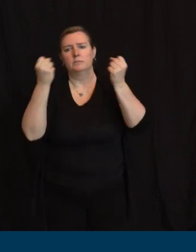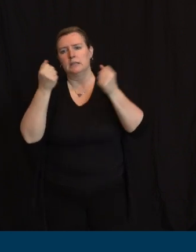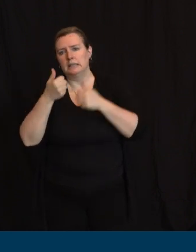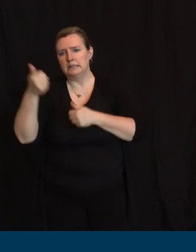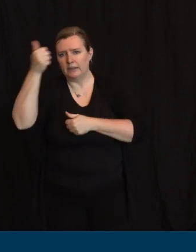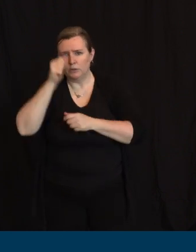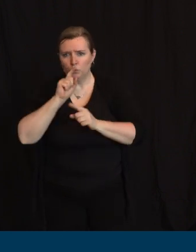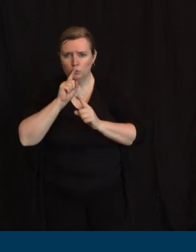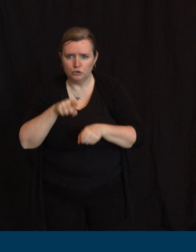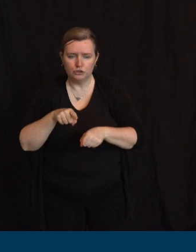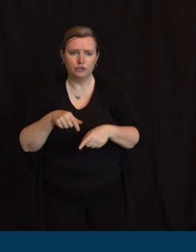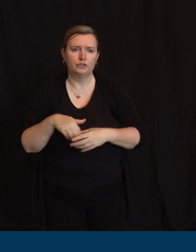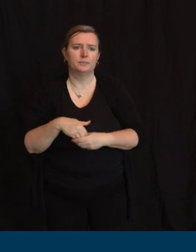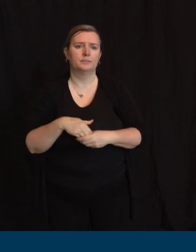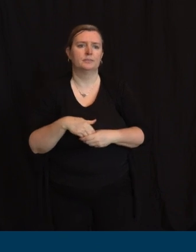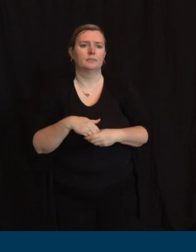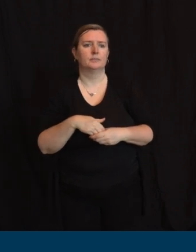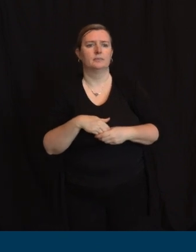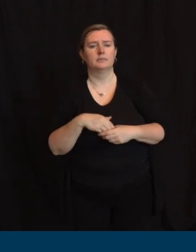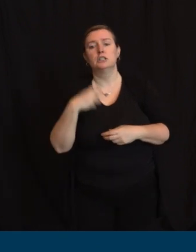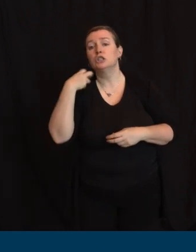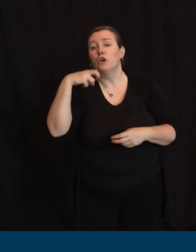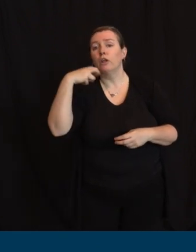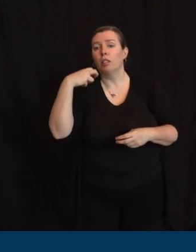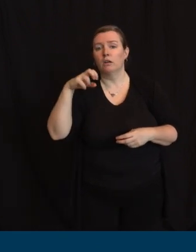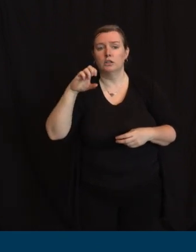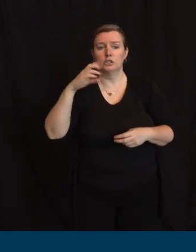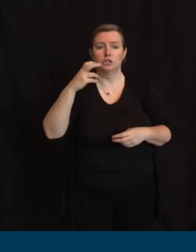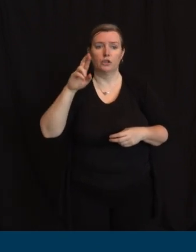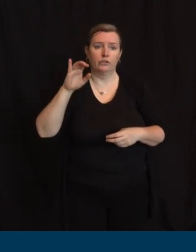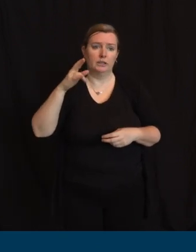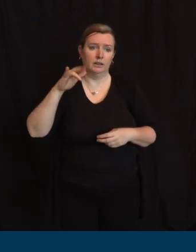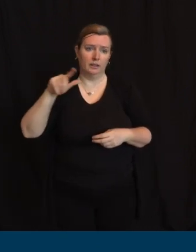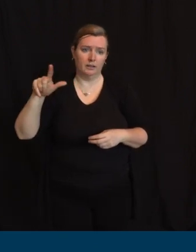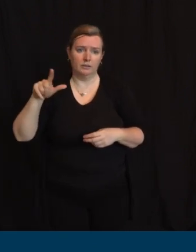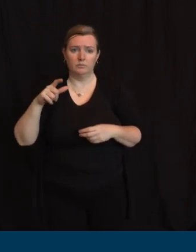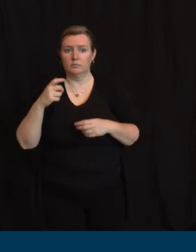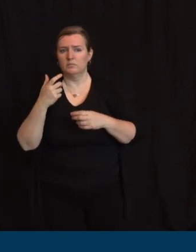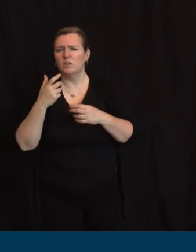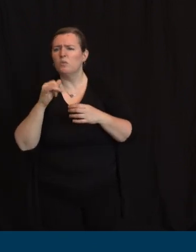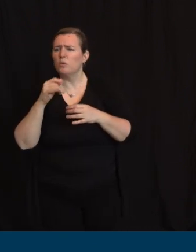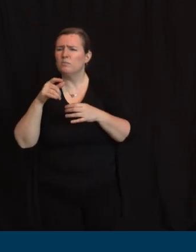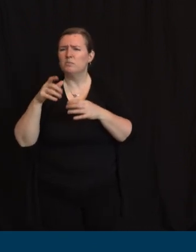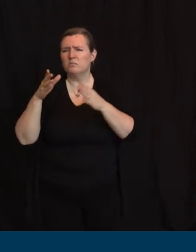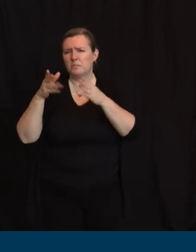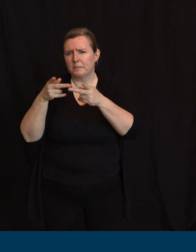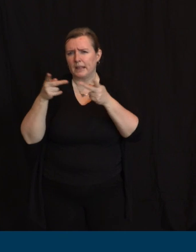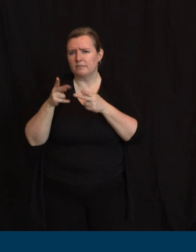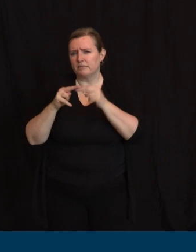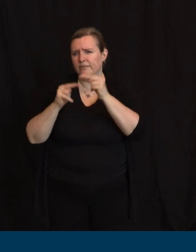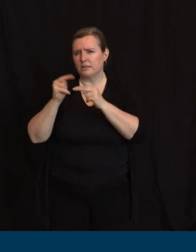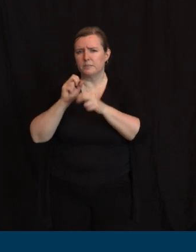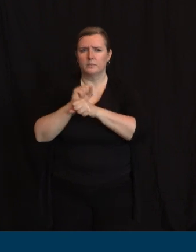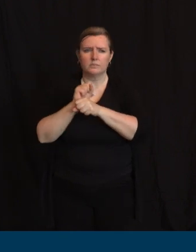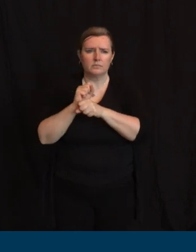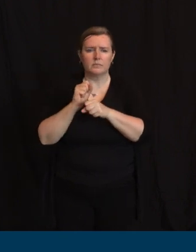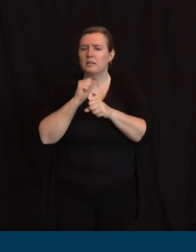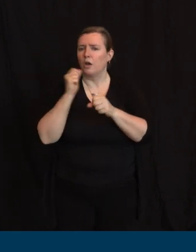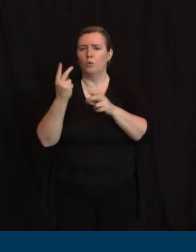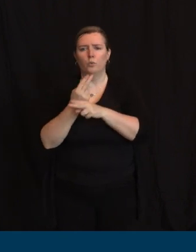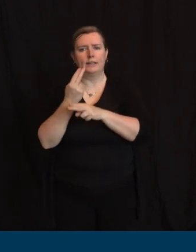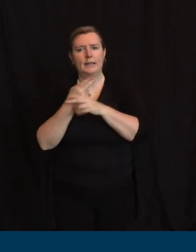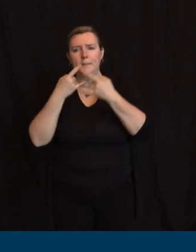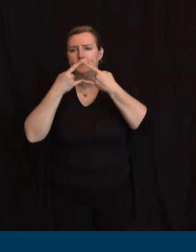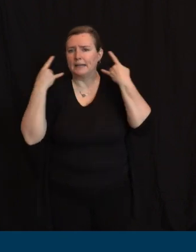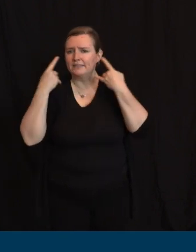report that the employees there preparing food were not wearing the face coverings as mandated in the EO,